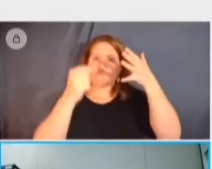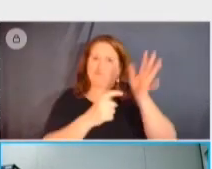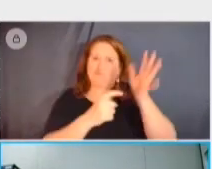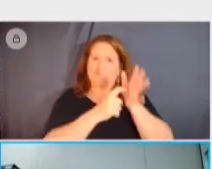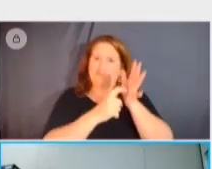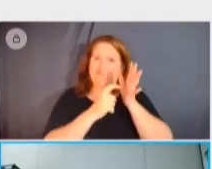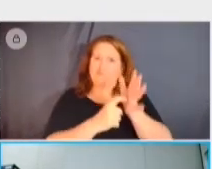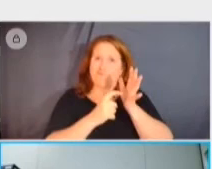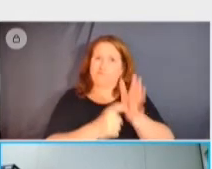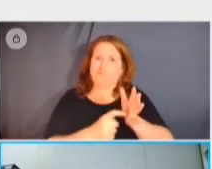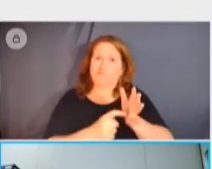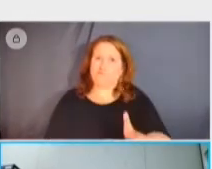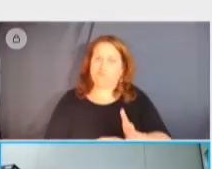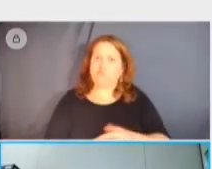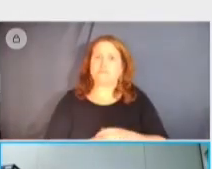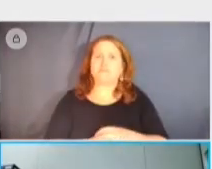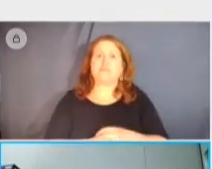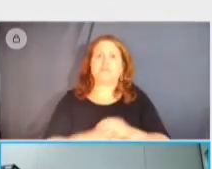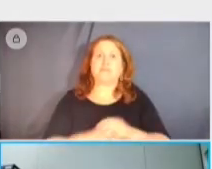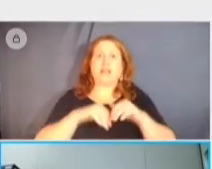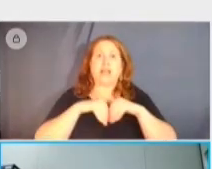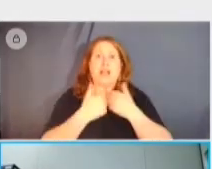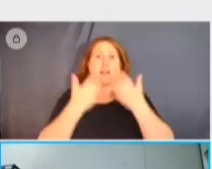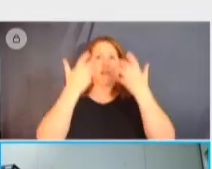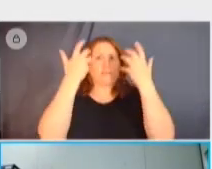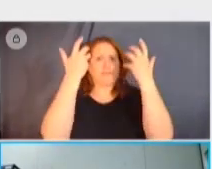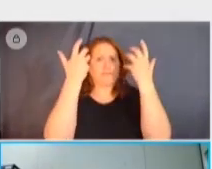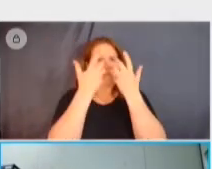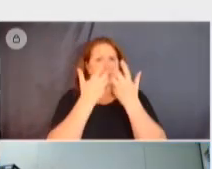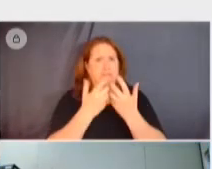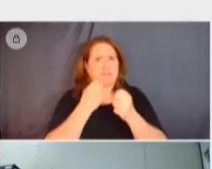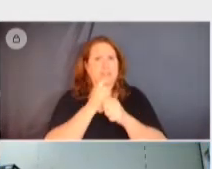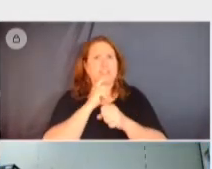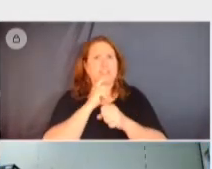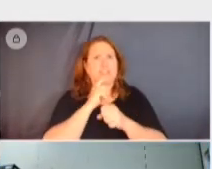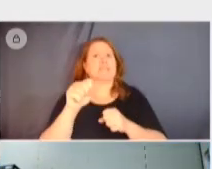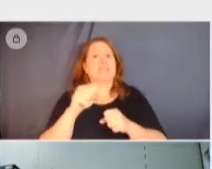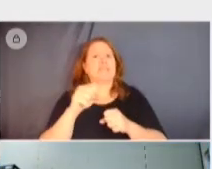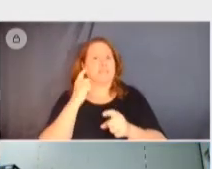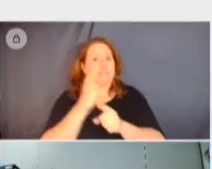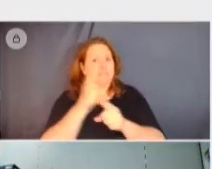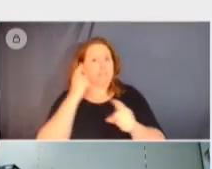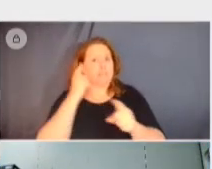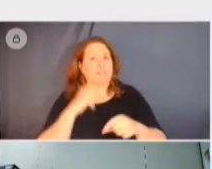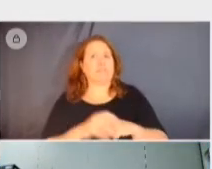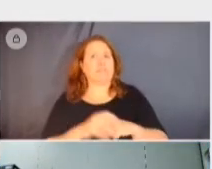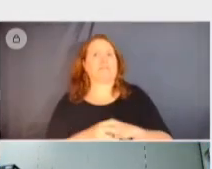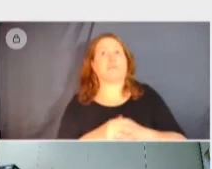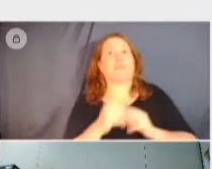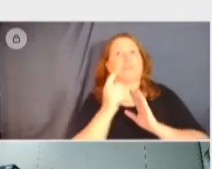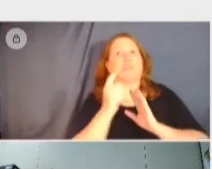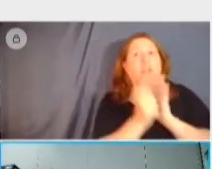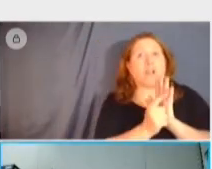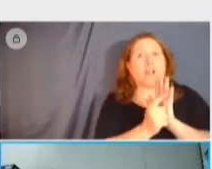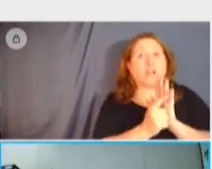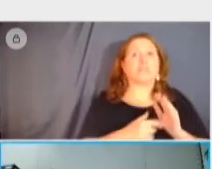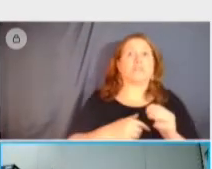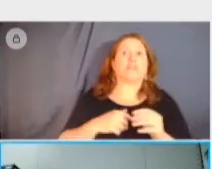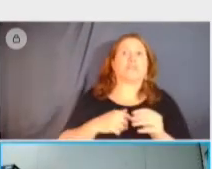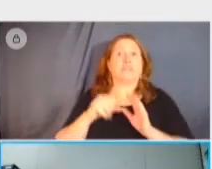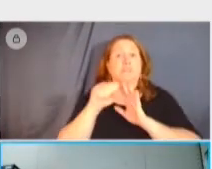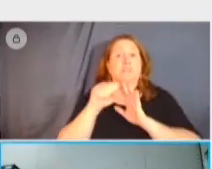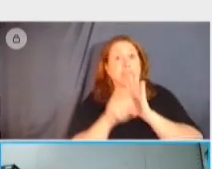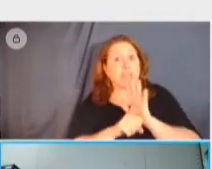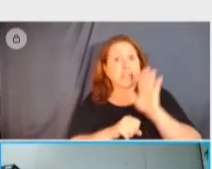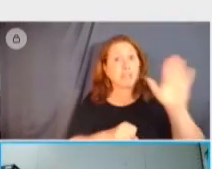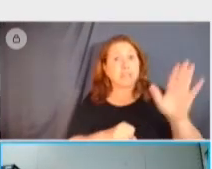criteria, and this was enlightened by litigation in other states as well, it was important